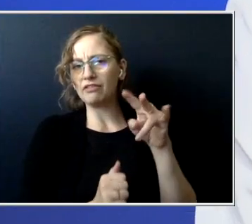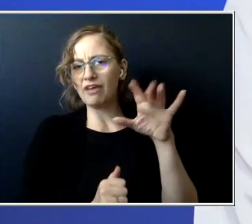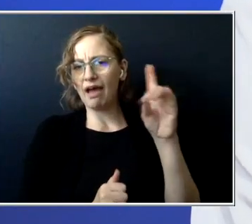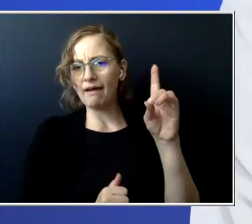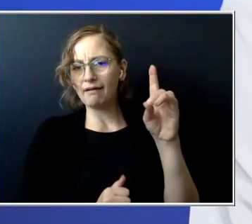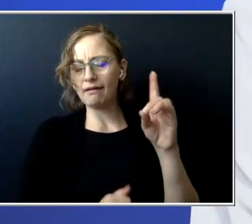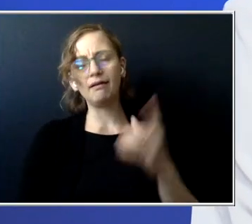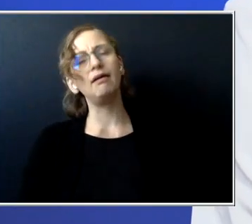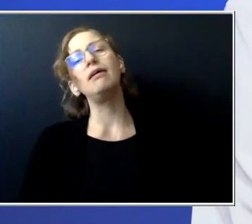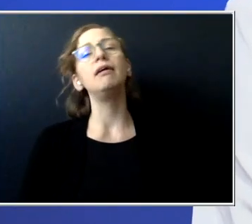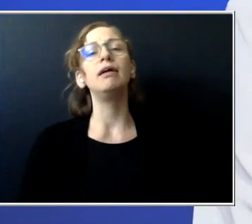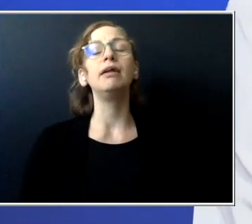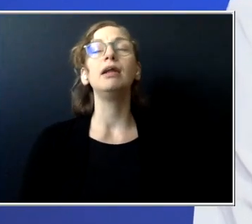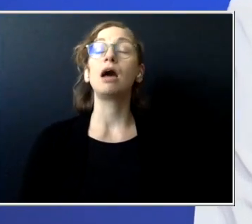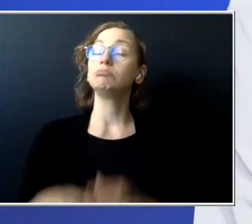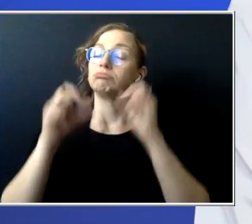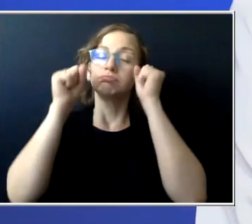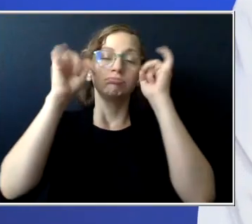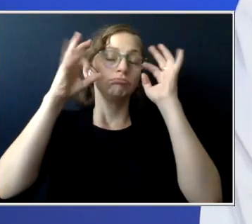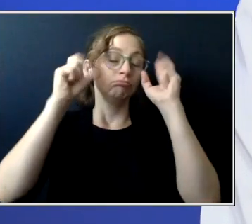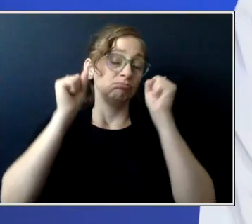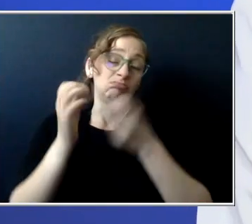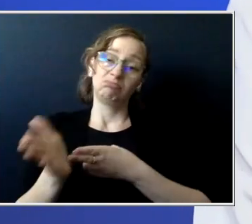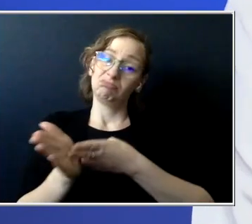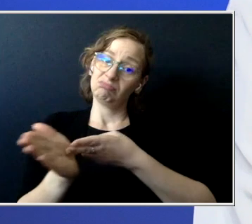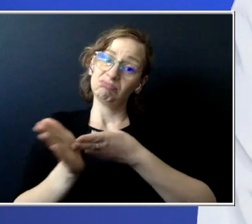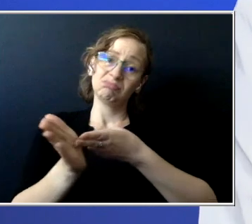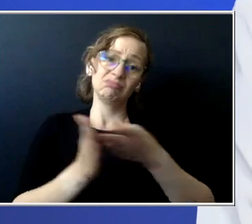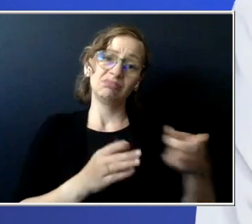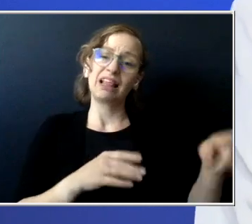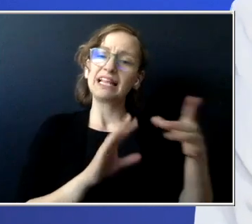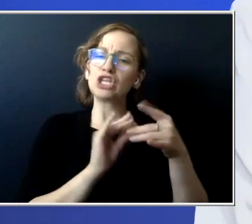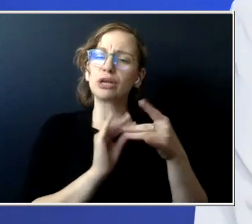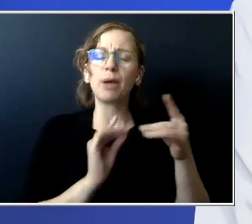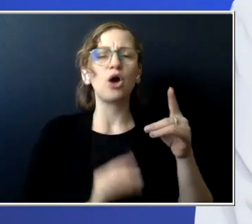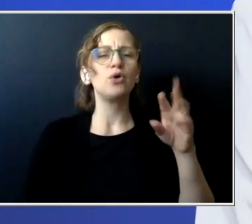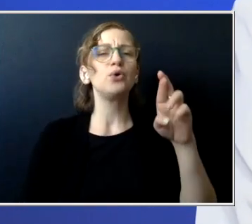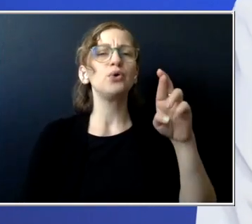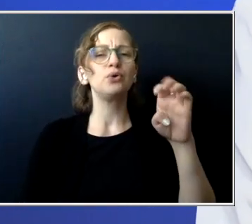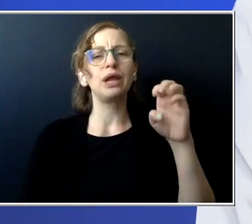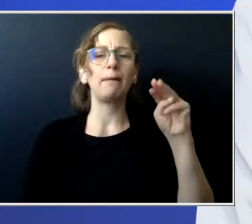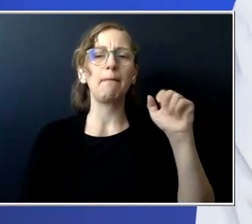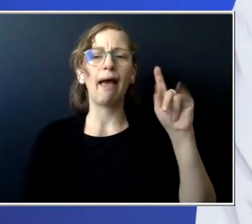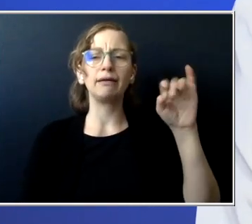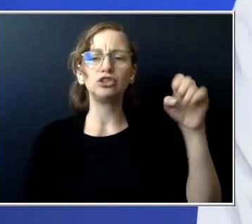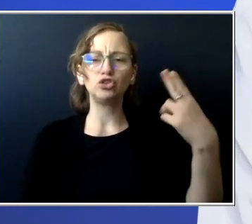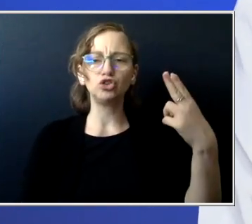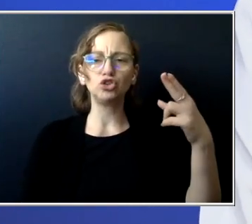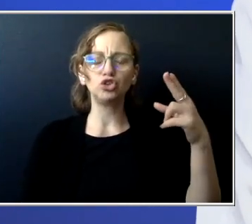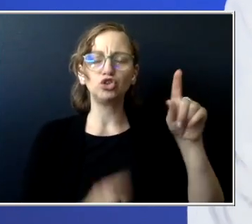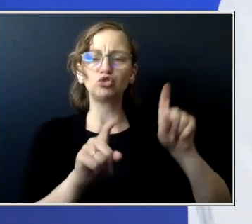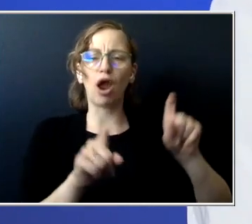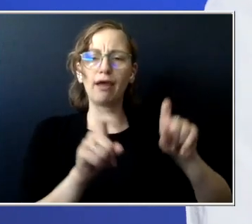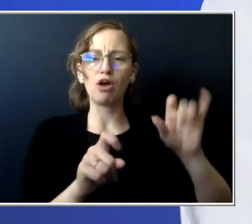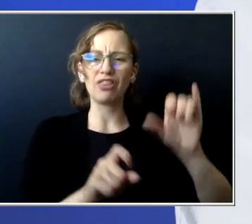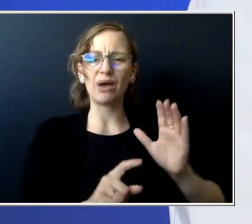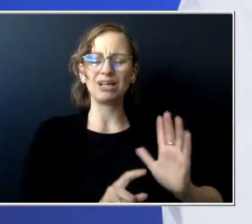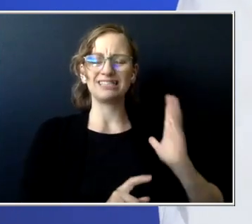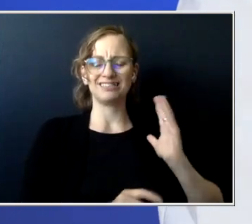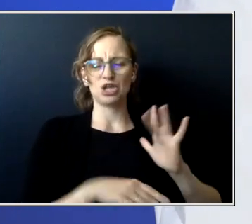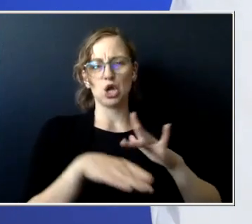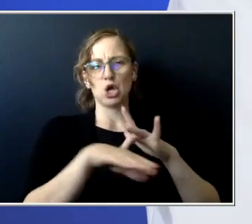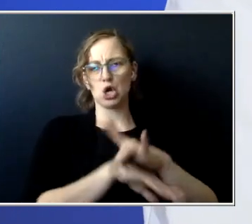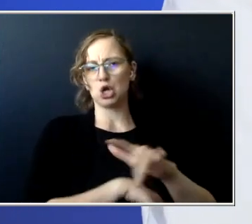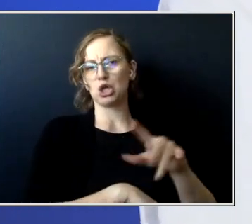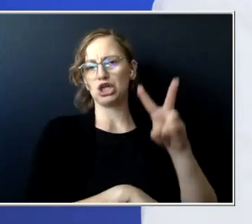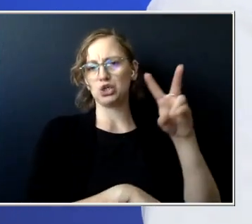It's pretty remarkable, actually. They talk about Rematch trial, which was 2000s, and that was the first one that looked at the